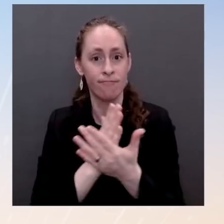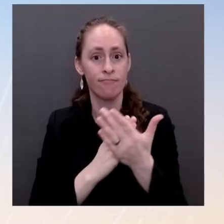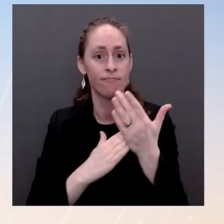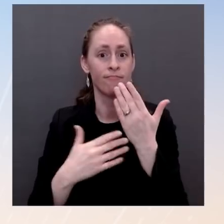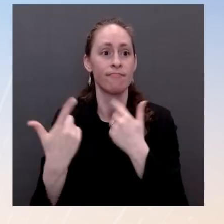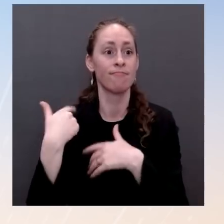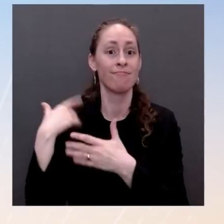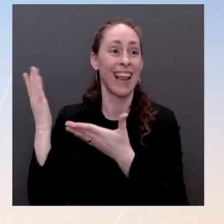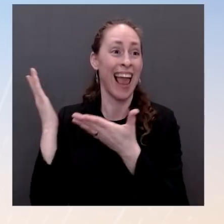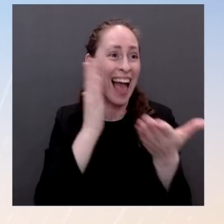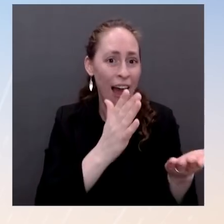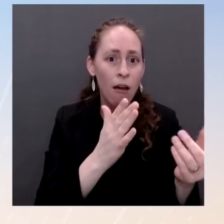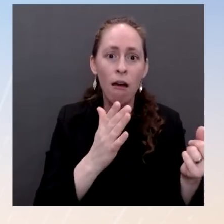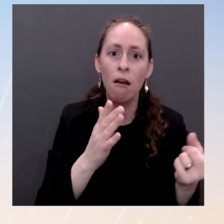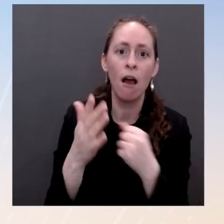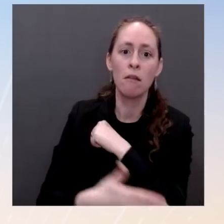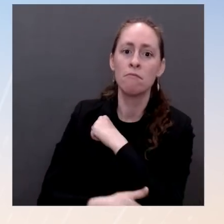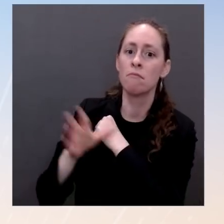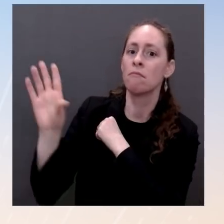ahead. Thank you.